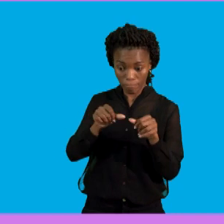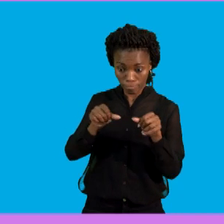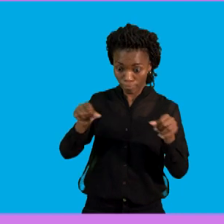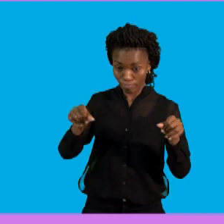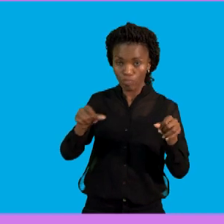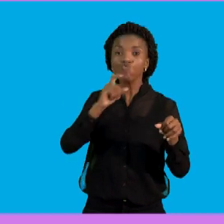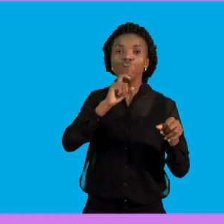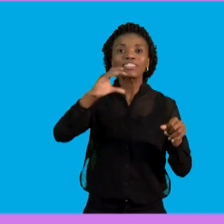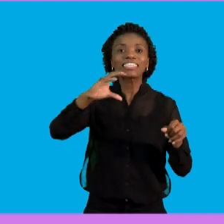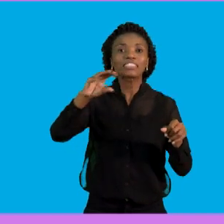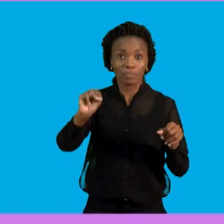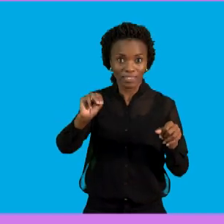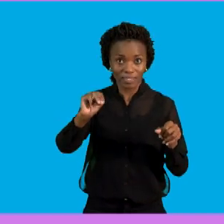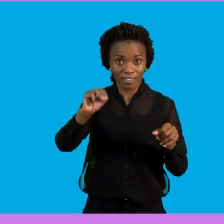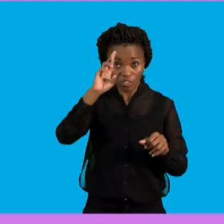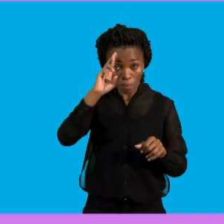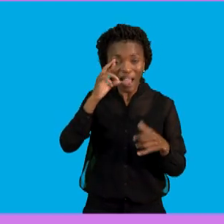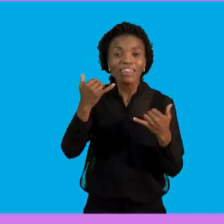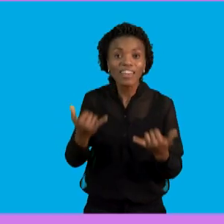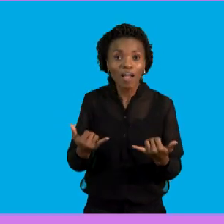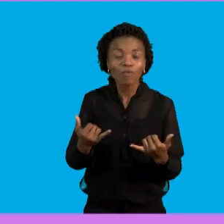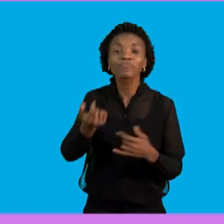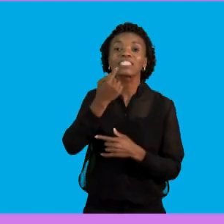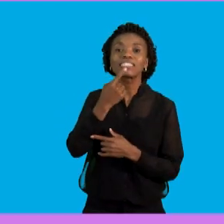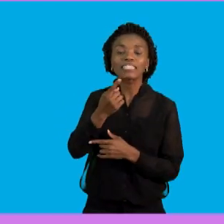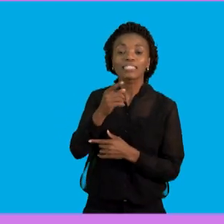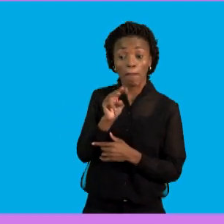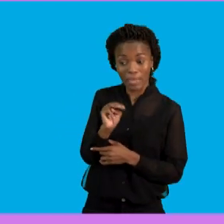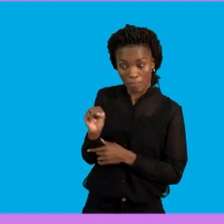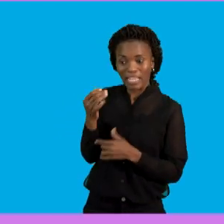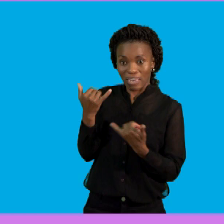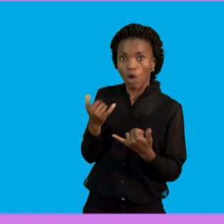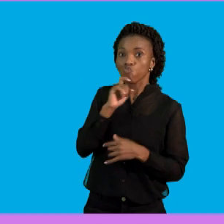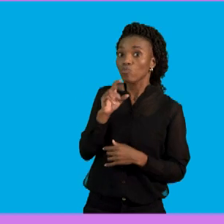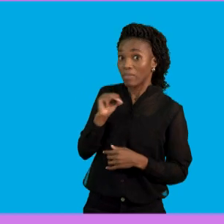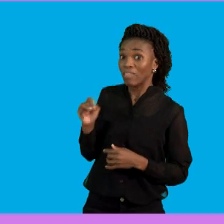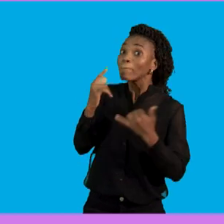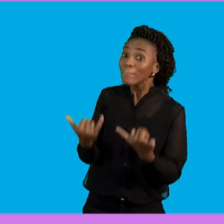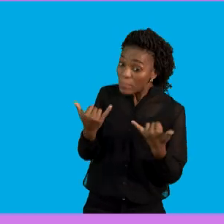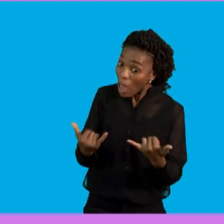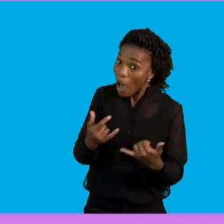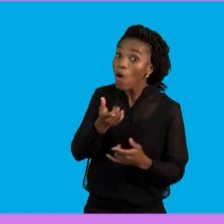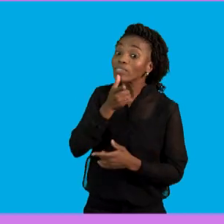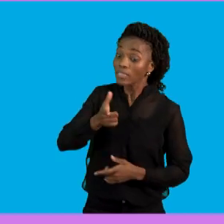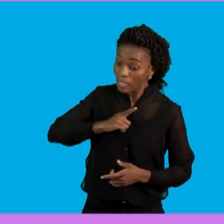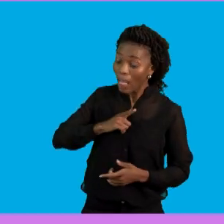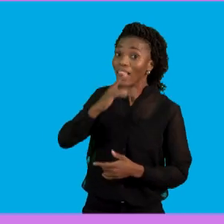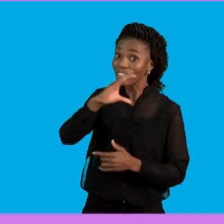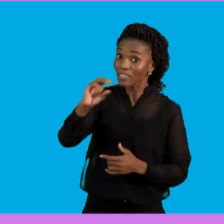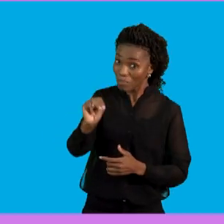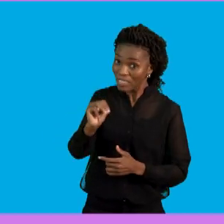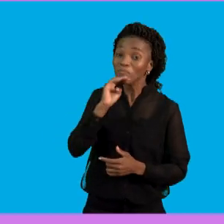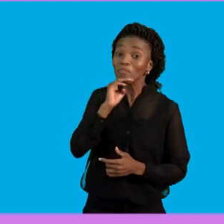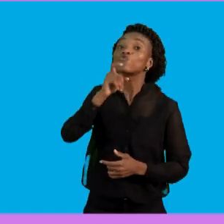must measure in centimeters. So now if it says millimeters, that's where now you will measure in